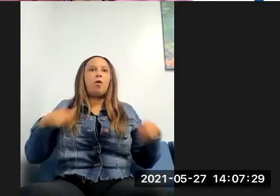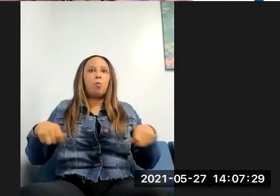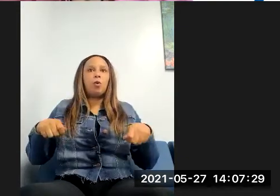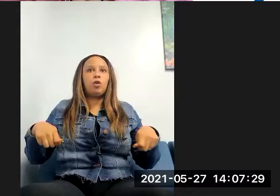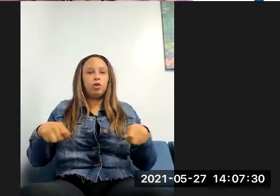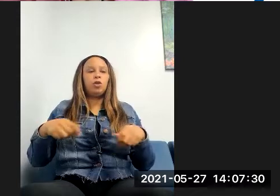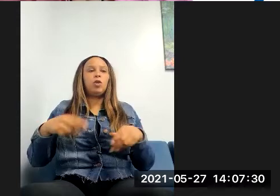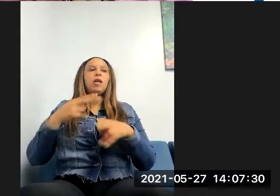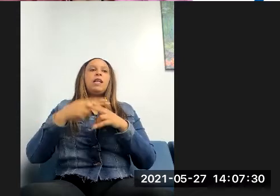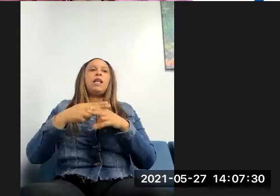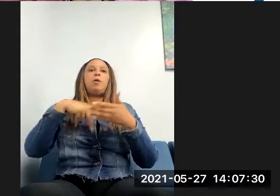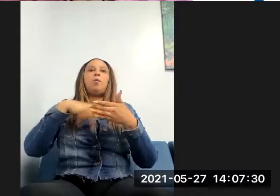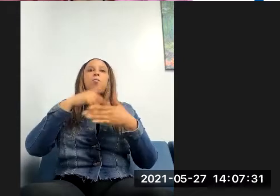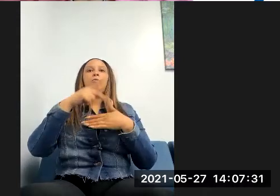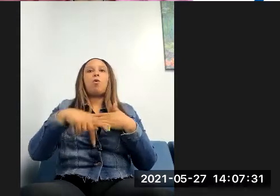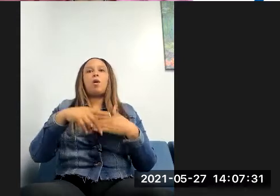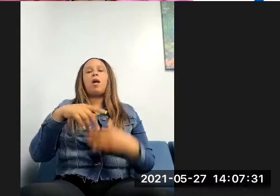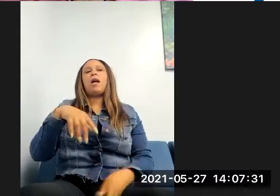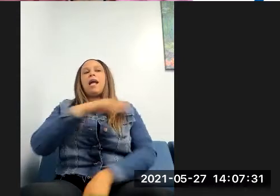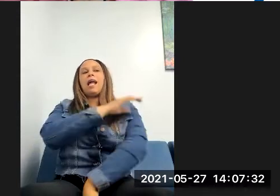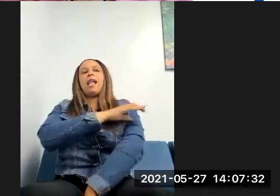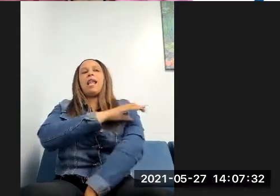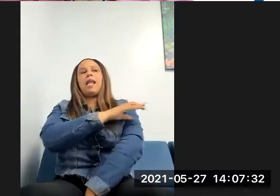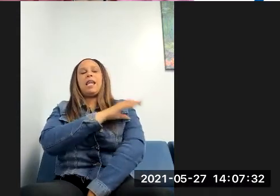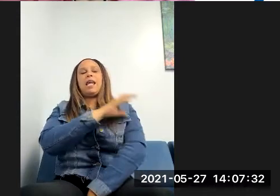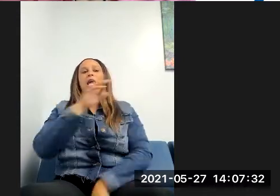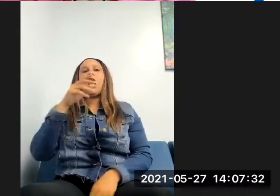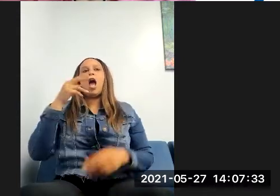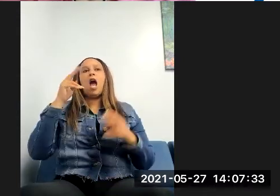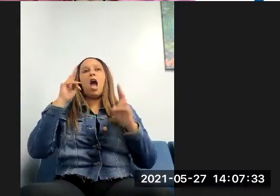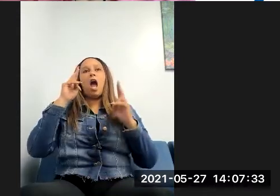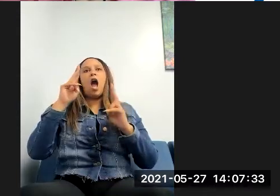Roll. So I'm going to start by sharing my,